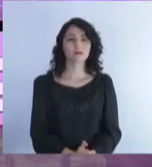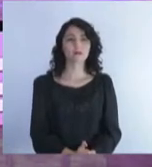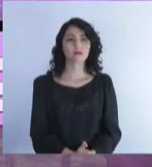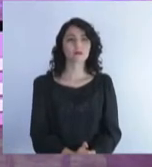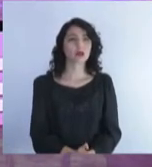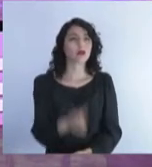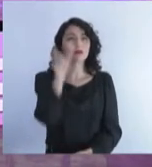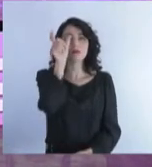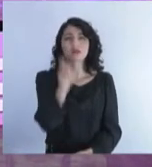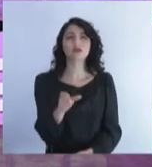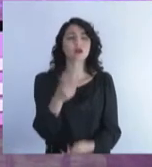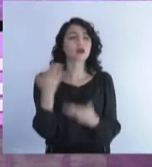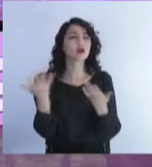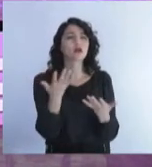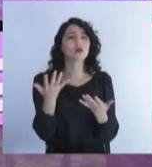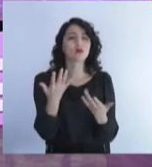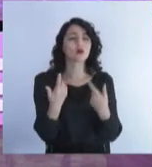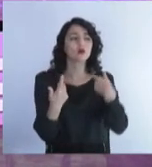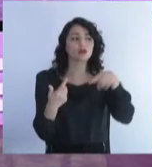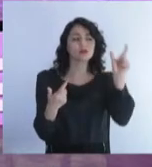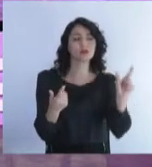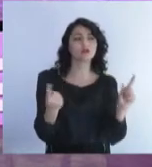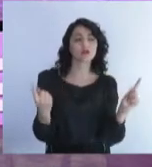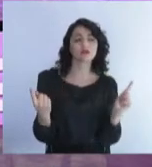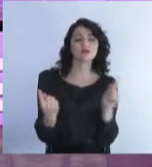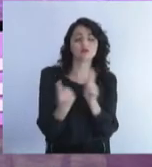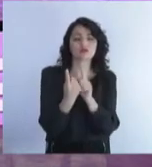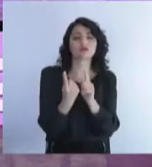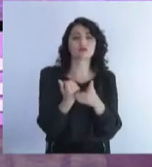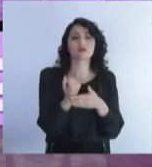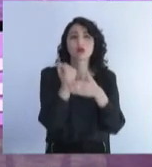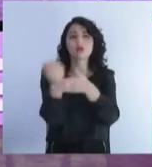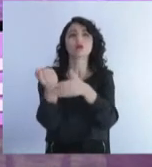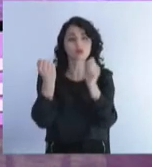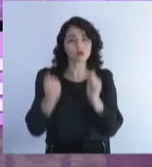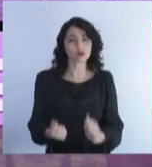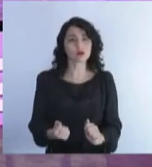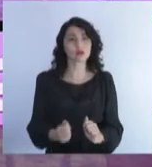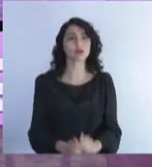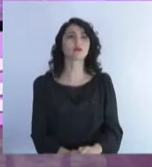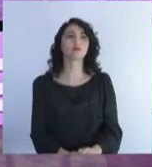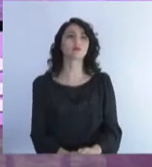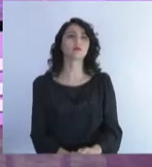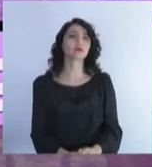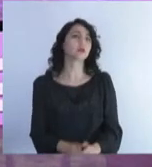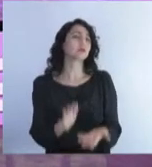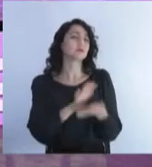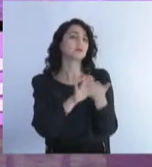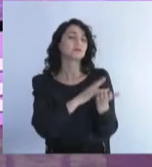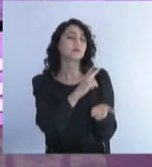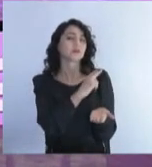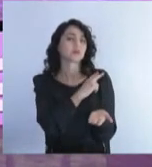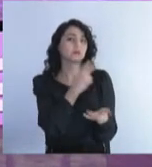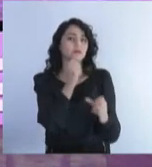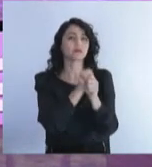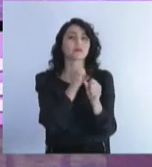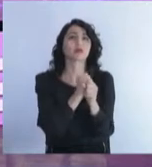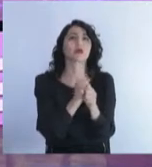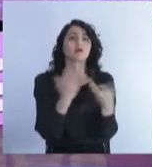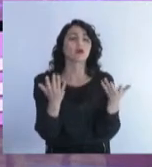about how someone in power impacts the people around them, whether it's a boss at work